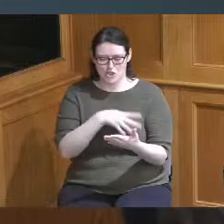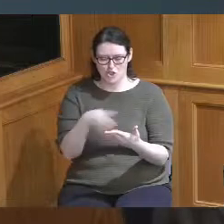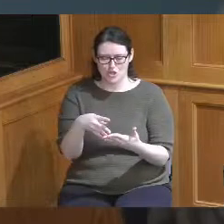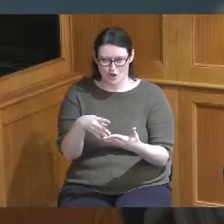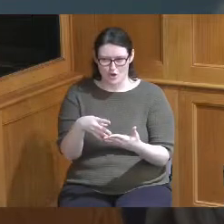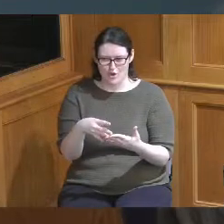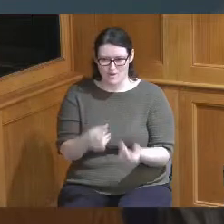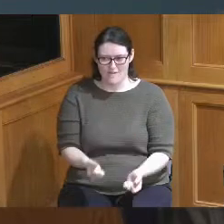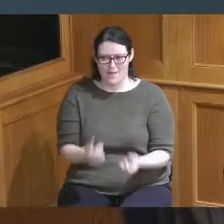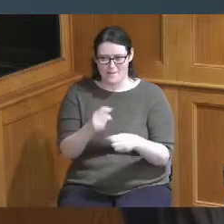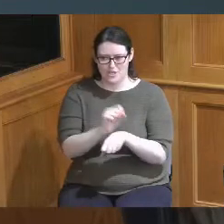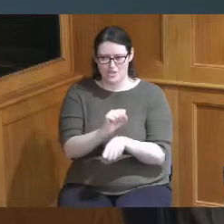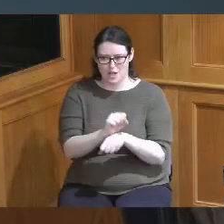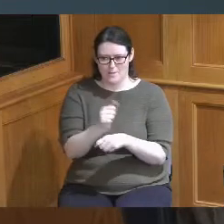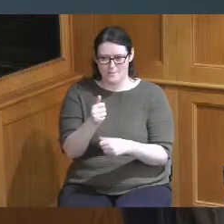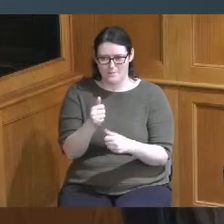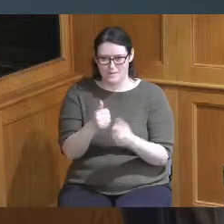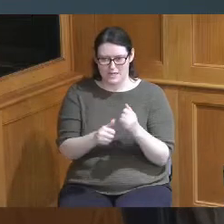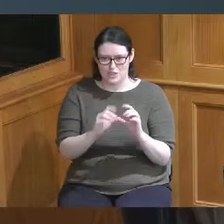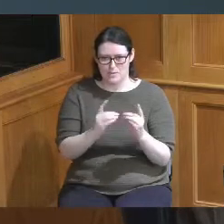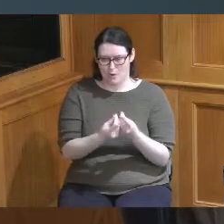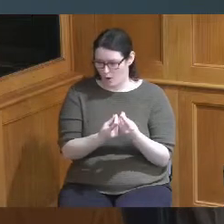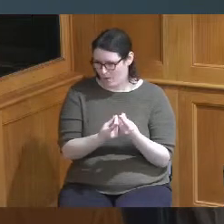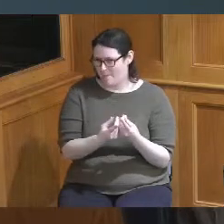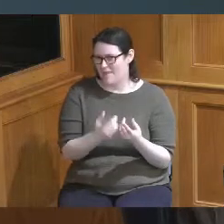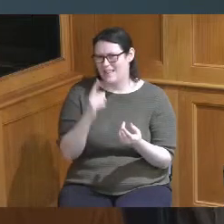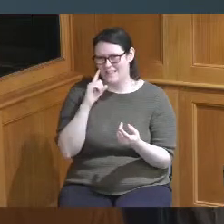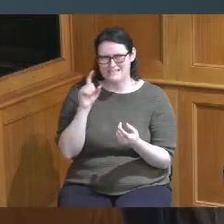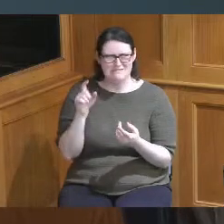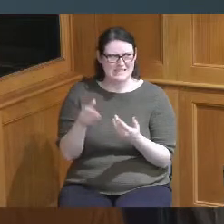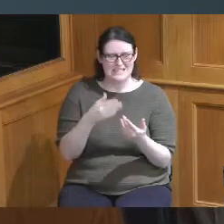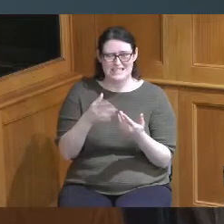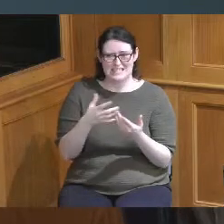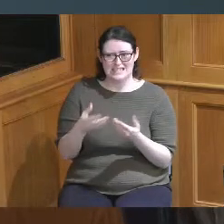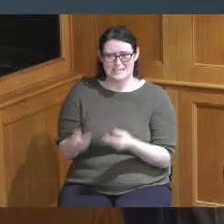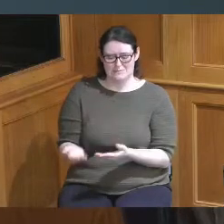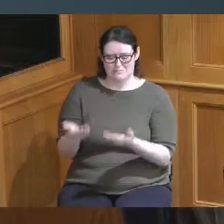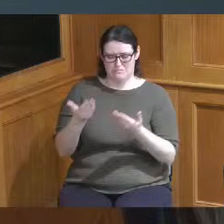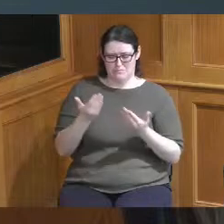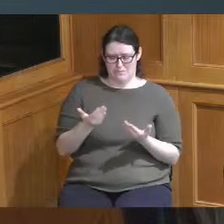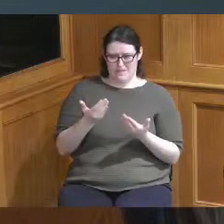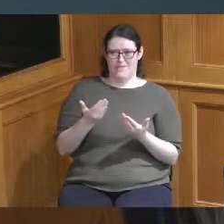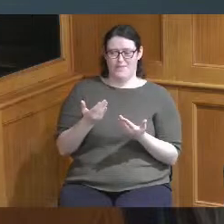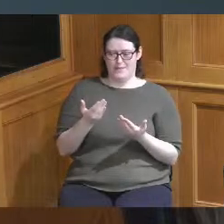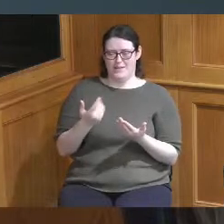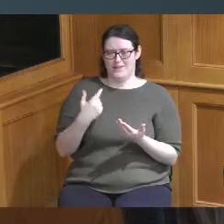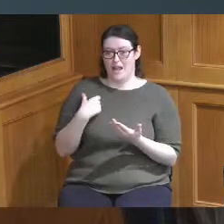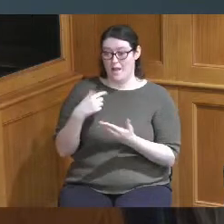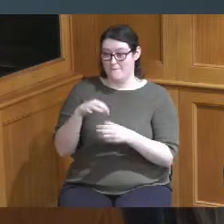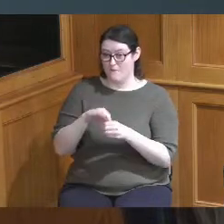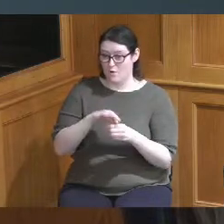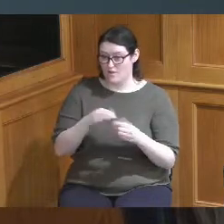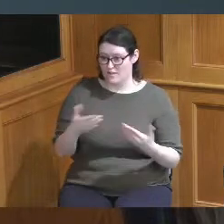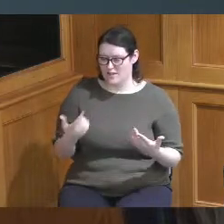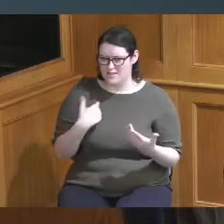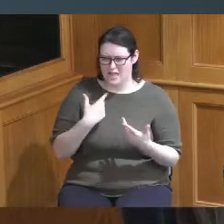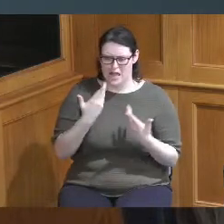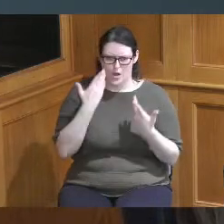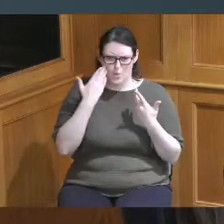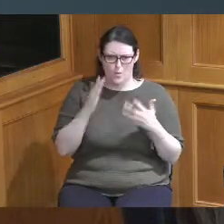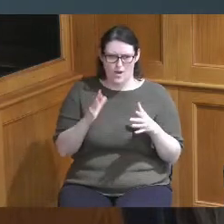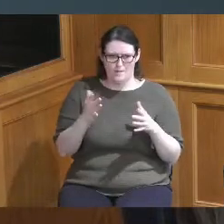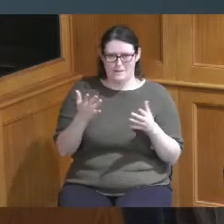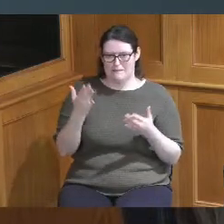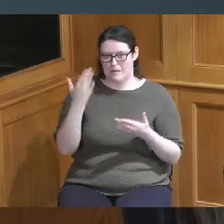that's easily gotten to. And I think it's important for me as I'm voting for things. I don't want to be